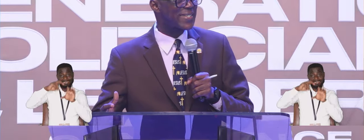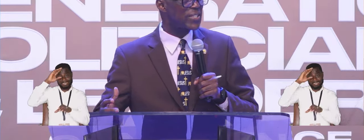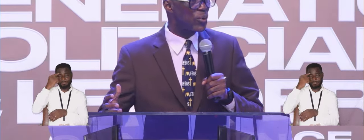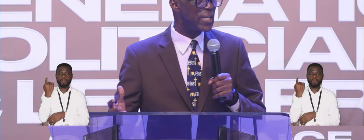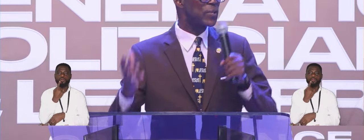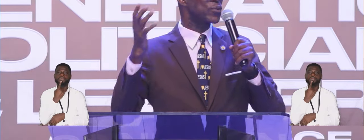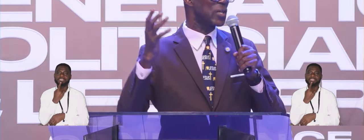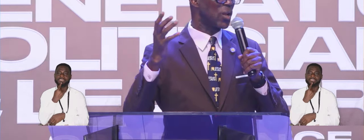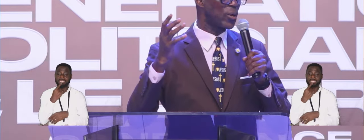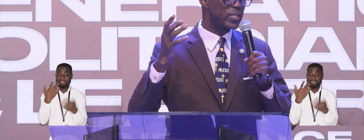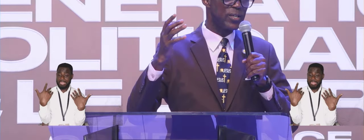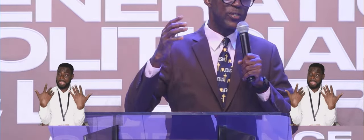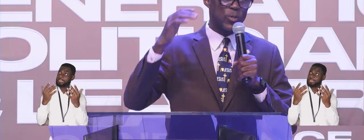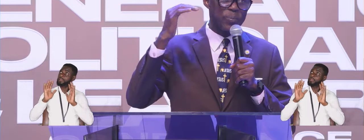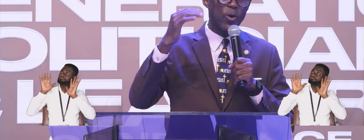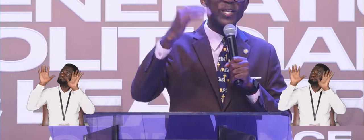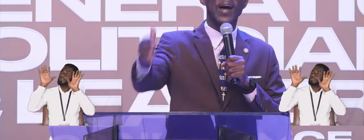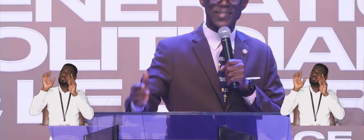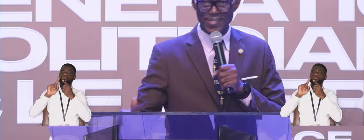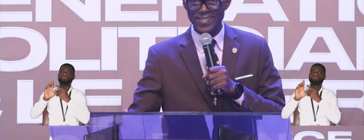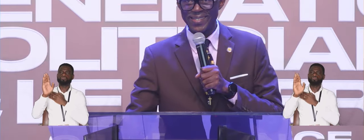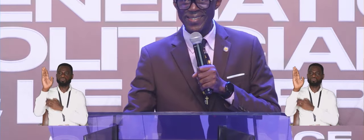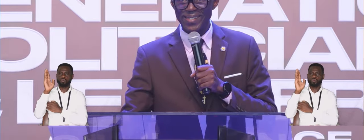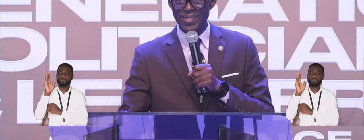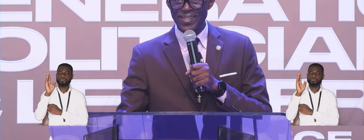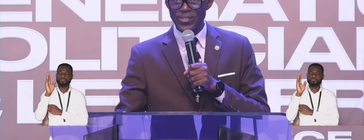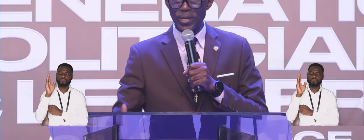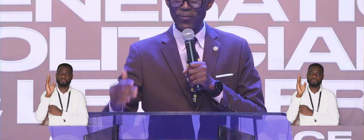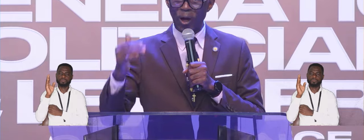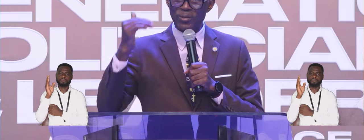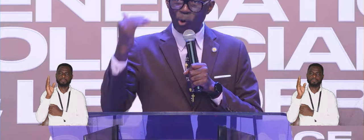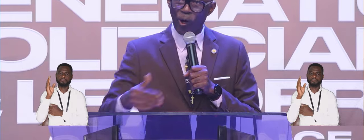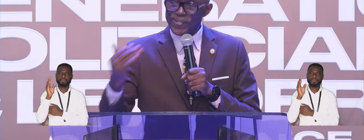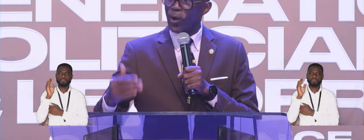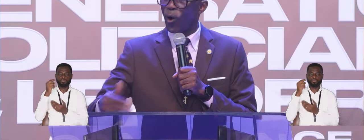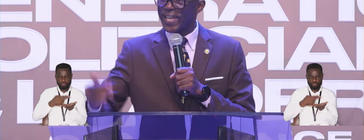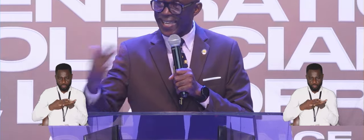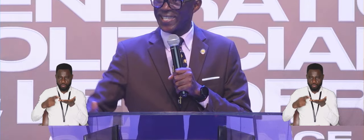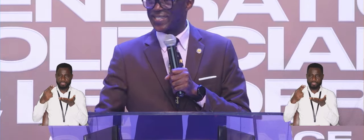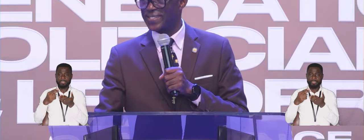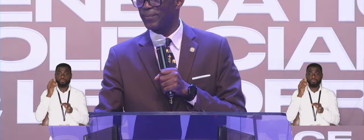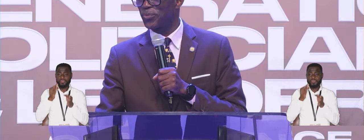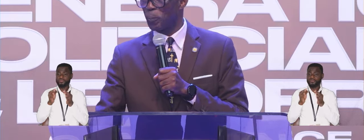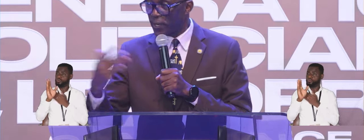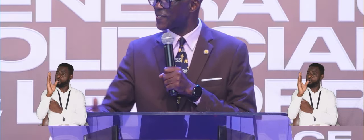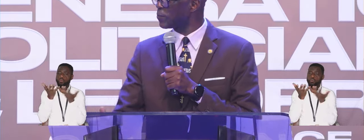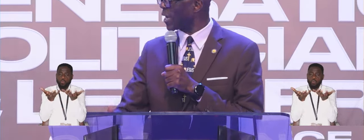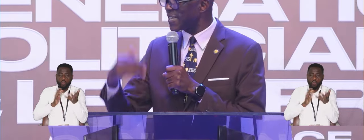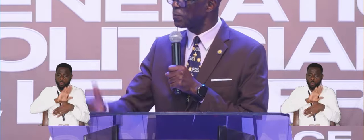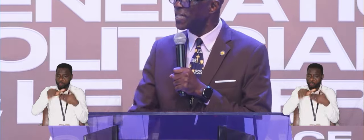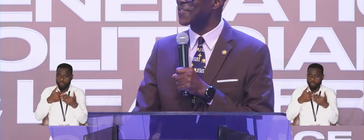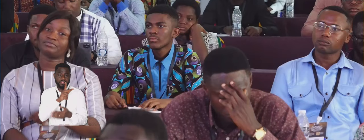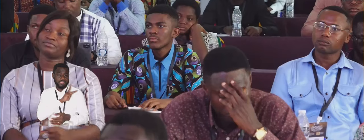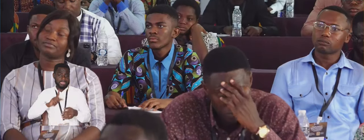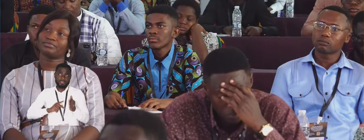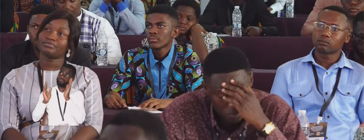hands that you lift unto the Lord shall be holy hands. So if God calls all the kings to praise him, what it